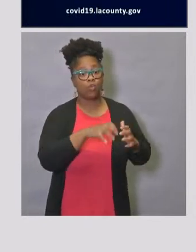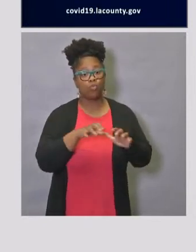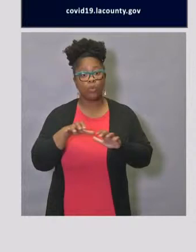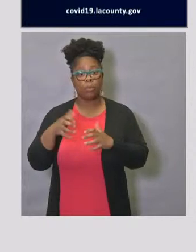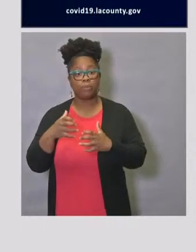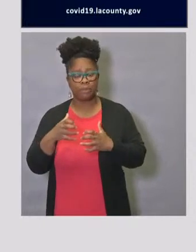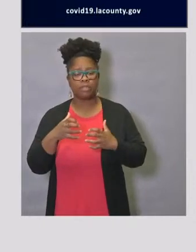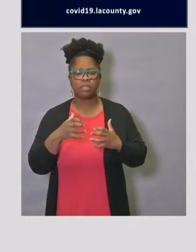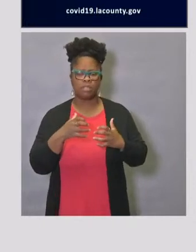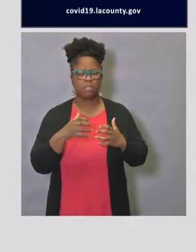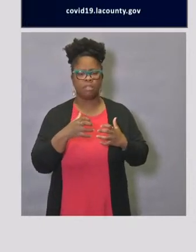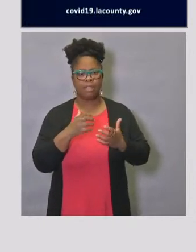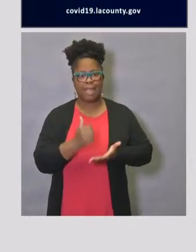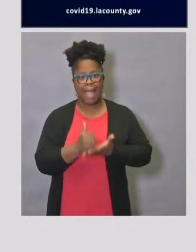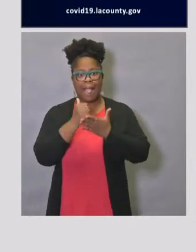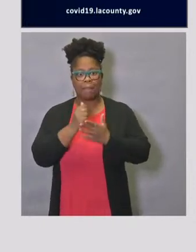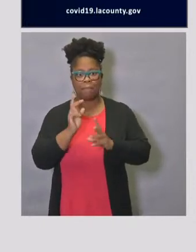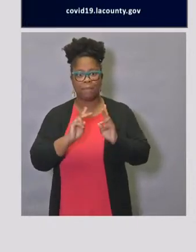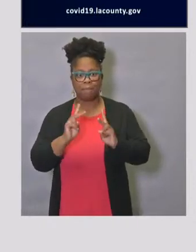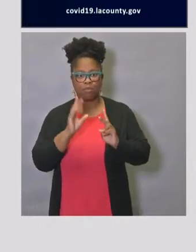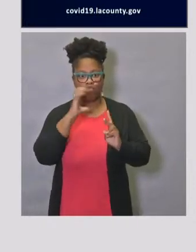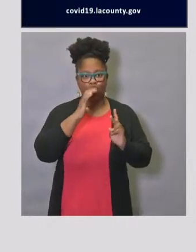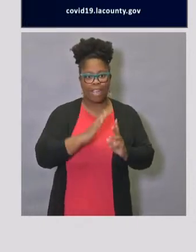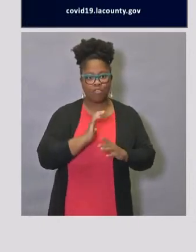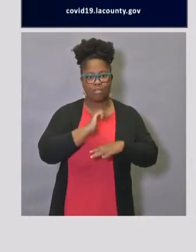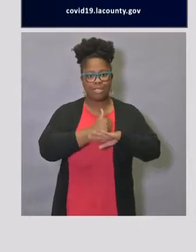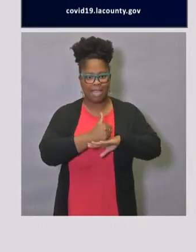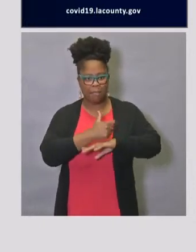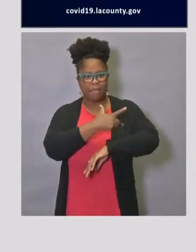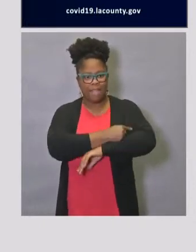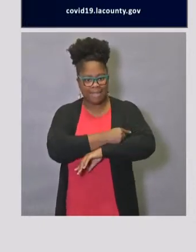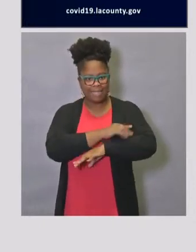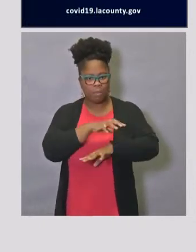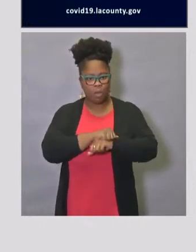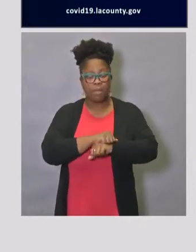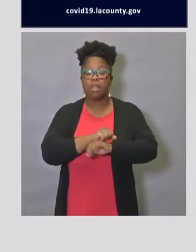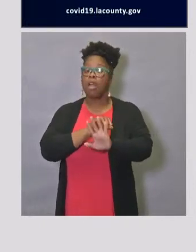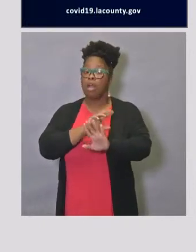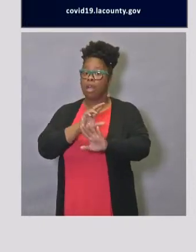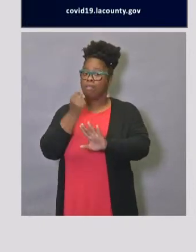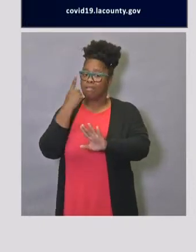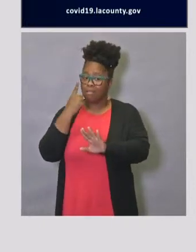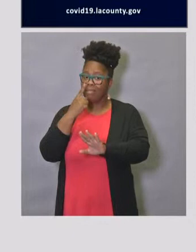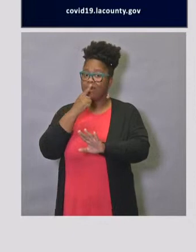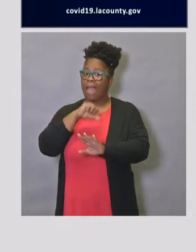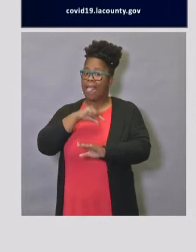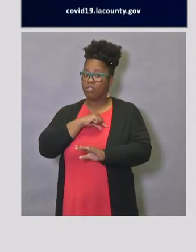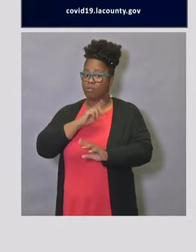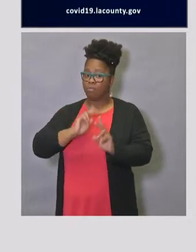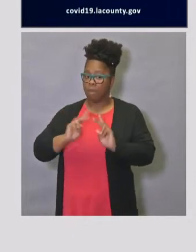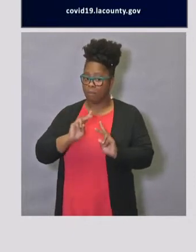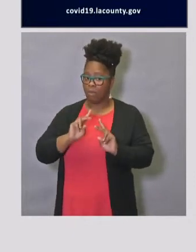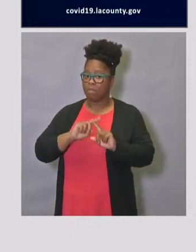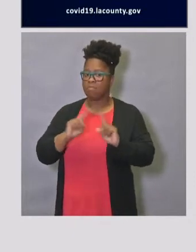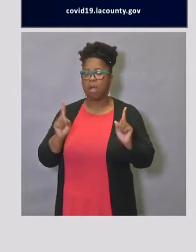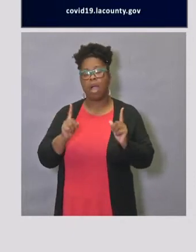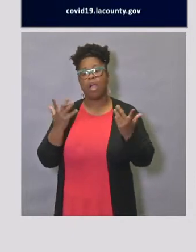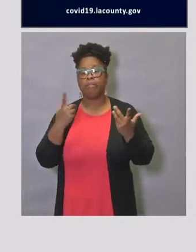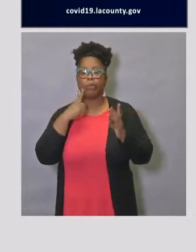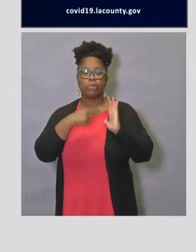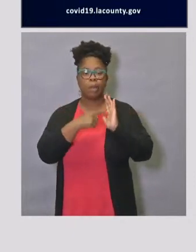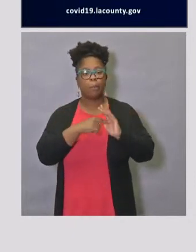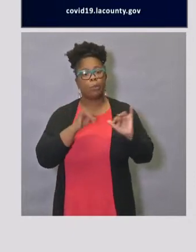helping people, strangers, make vaccine appointments? Of course, these are eligible people, but these are just cores of stay-at-home parents